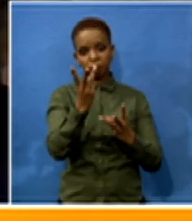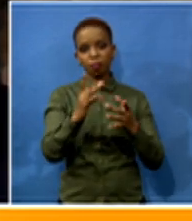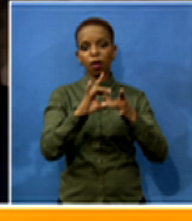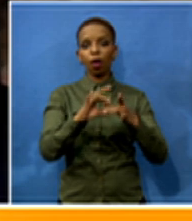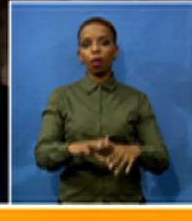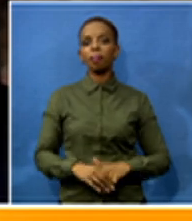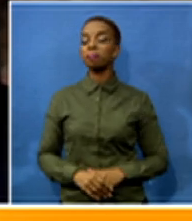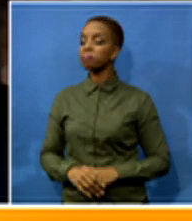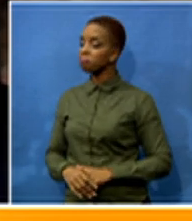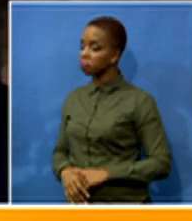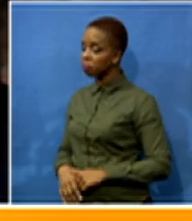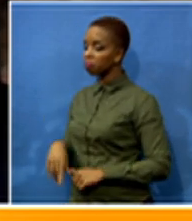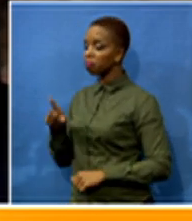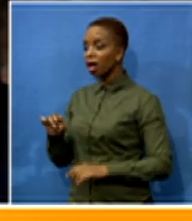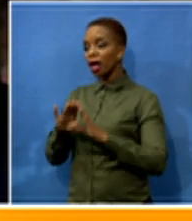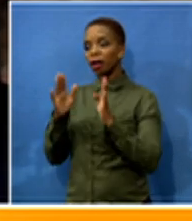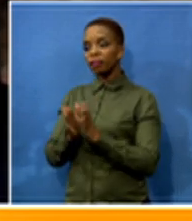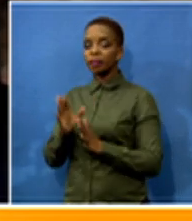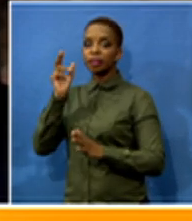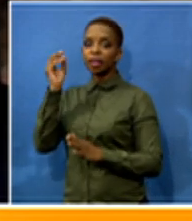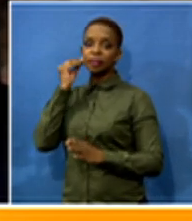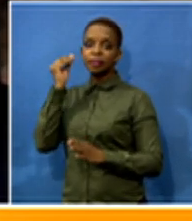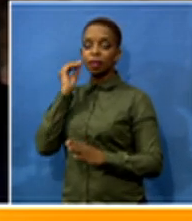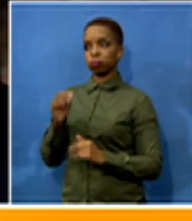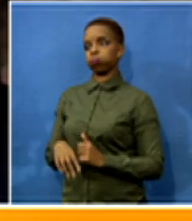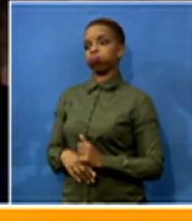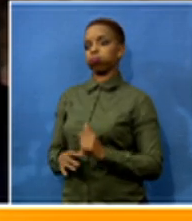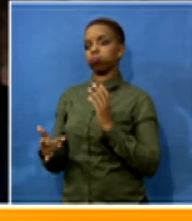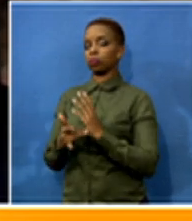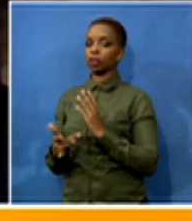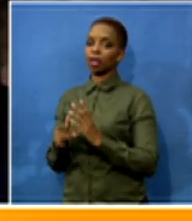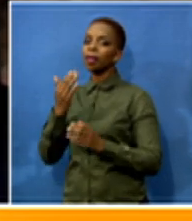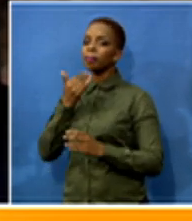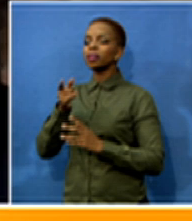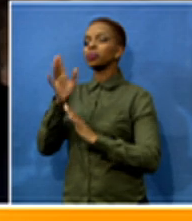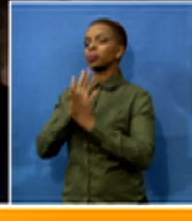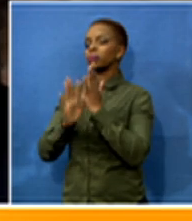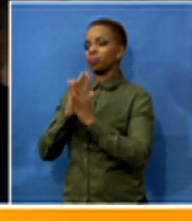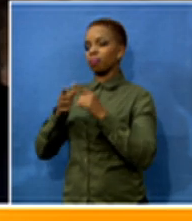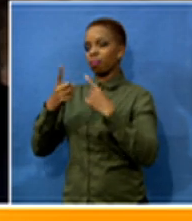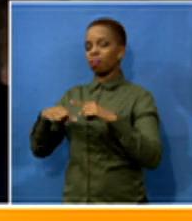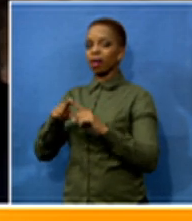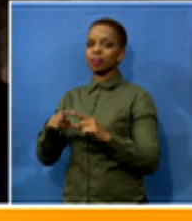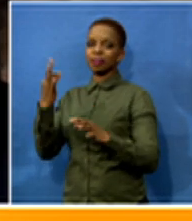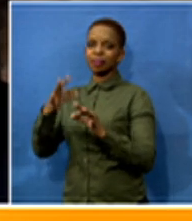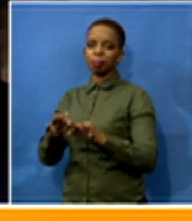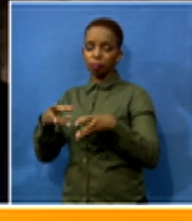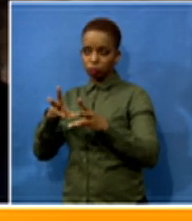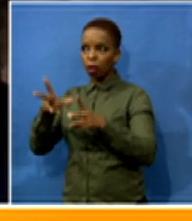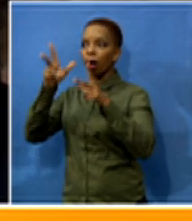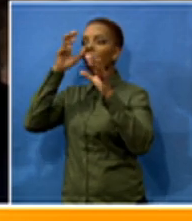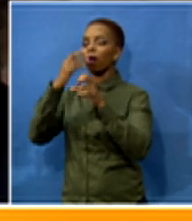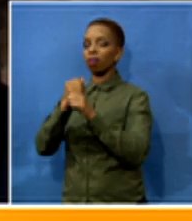Dr. Herbst, all sounds very technical. Perhaps if you could just break it down for us so that all of us can clearly